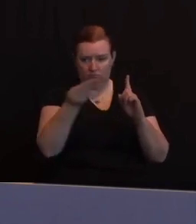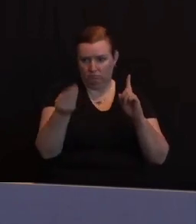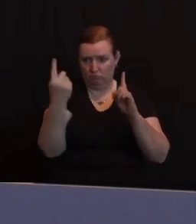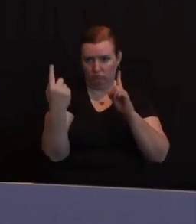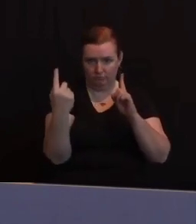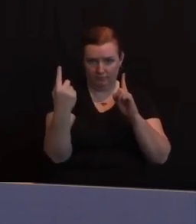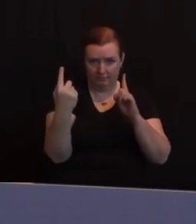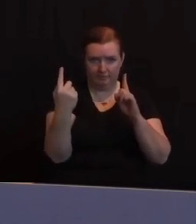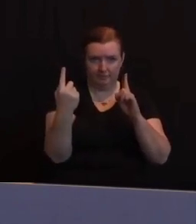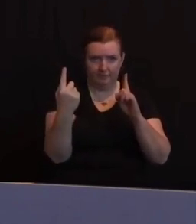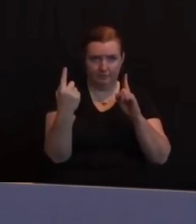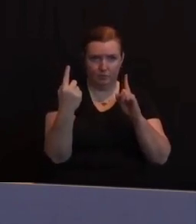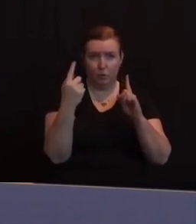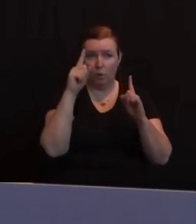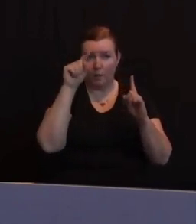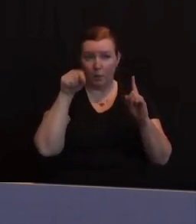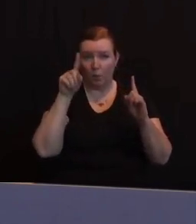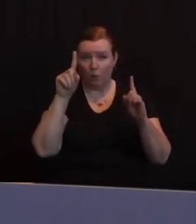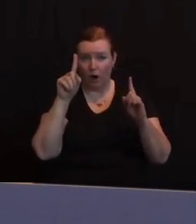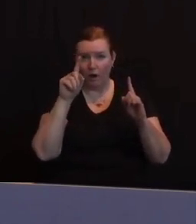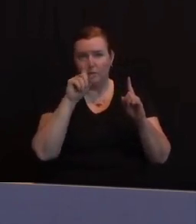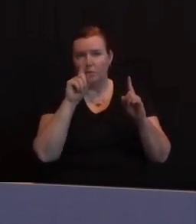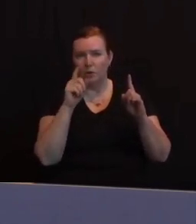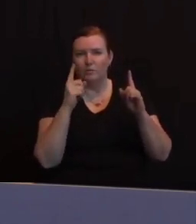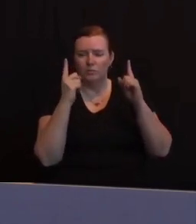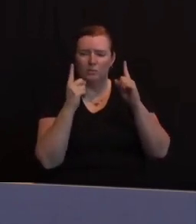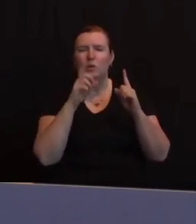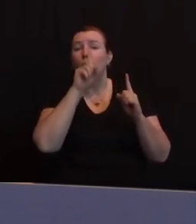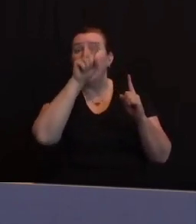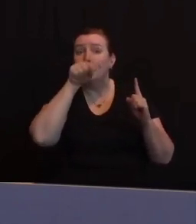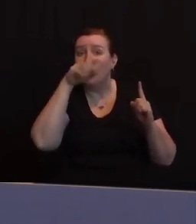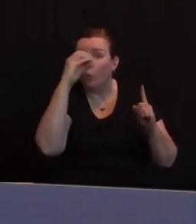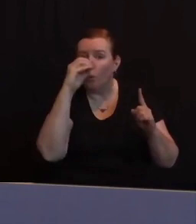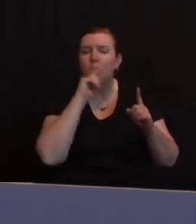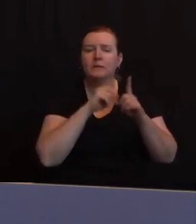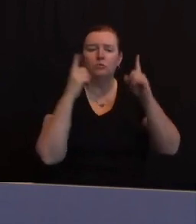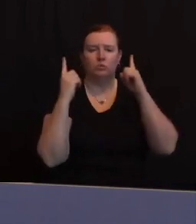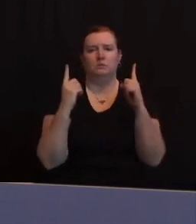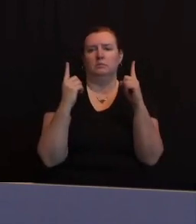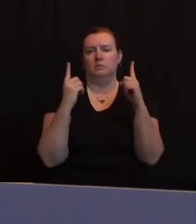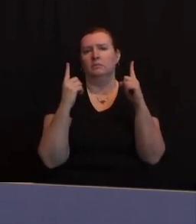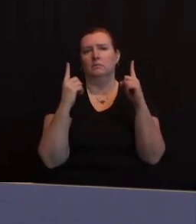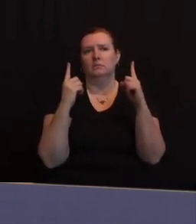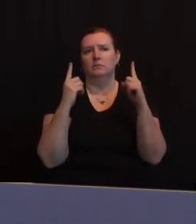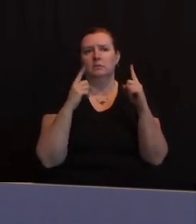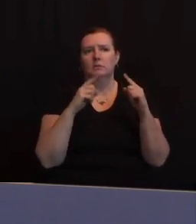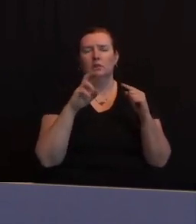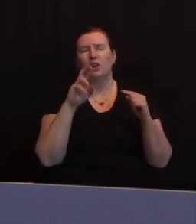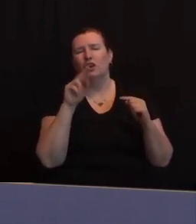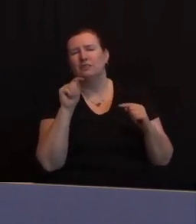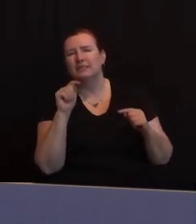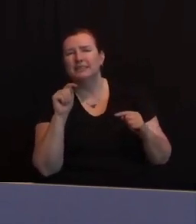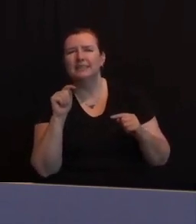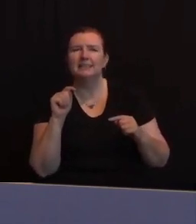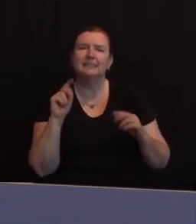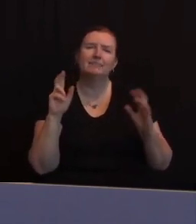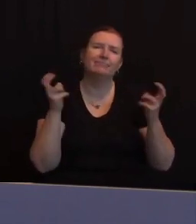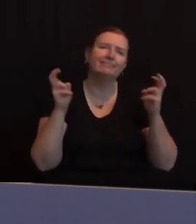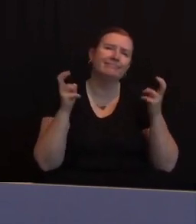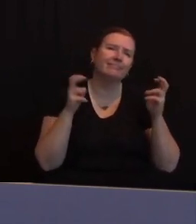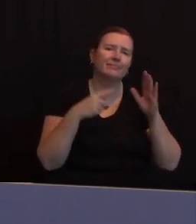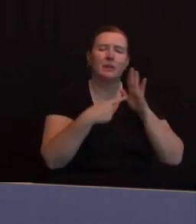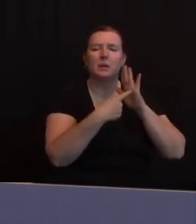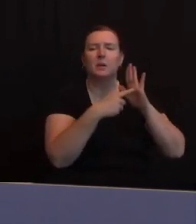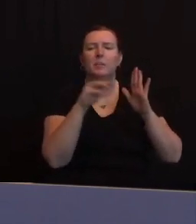I think, again, we have to remember that the RT is based on a model, and models have a lot